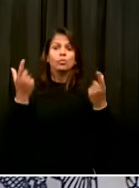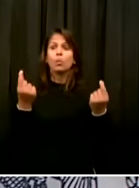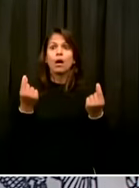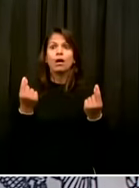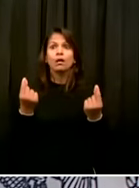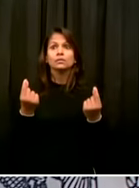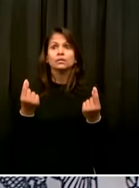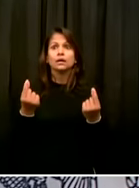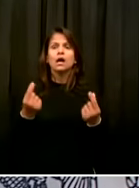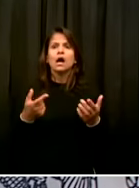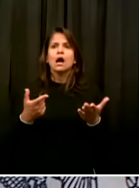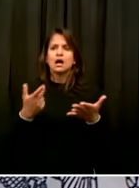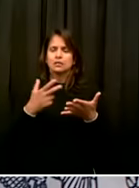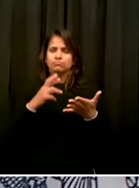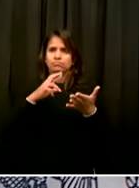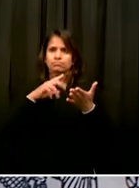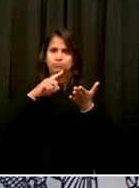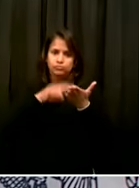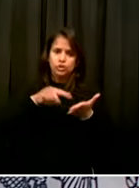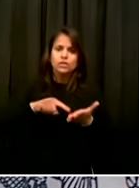ahead, Jillian.